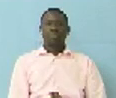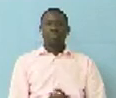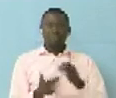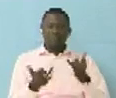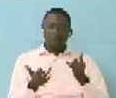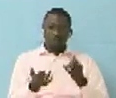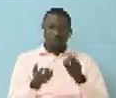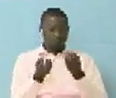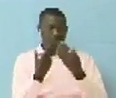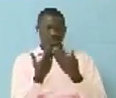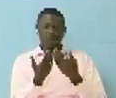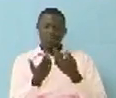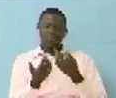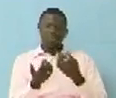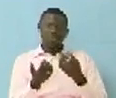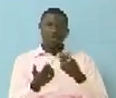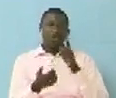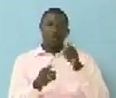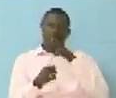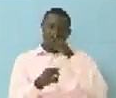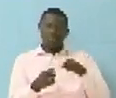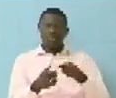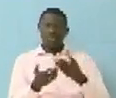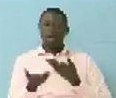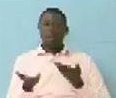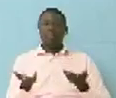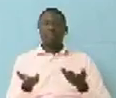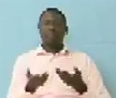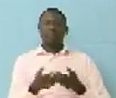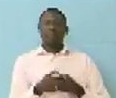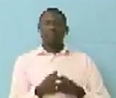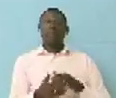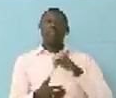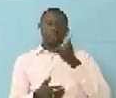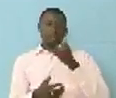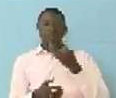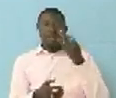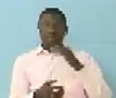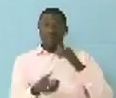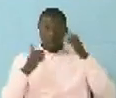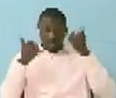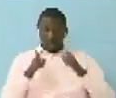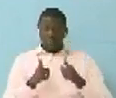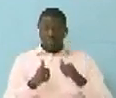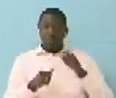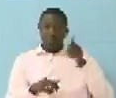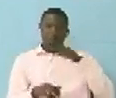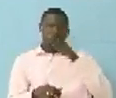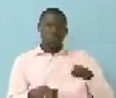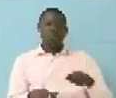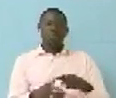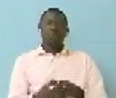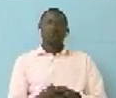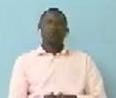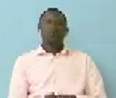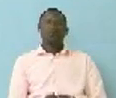us it was wrong. Yeah, if it had happened, it is wrong.